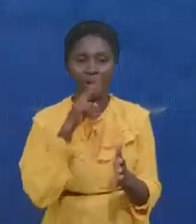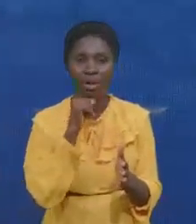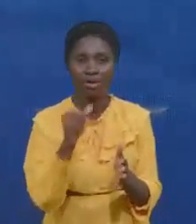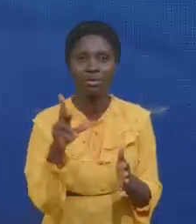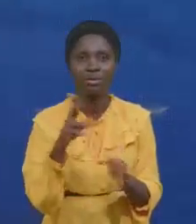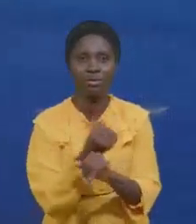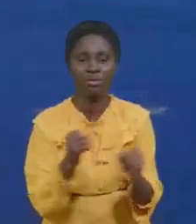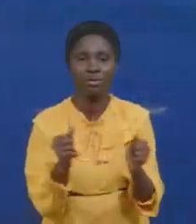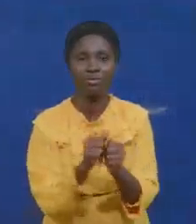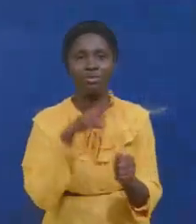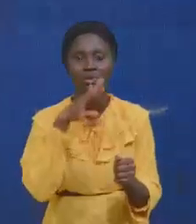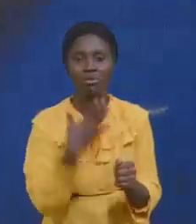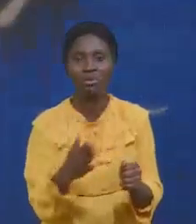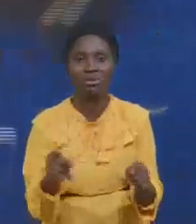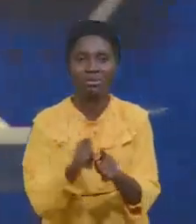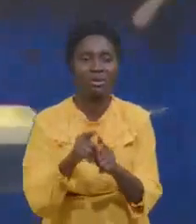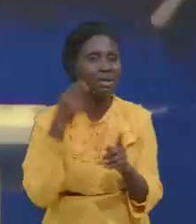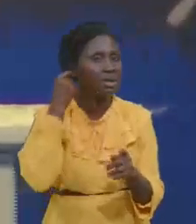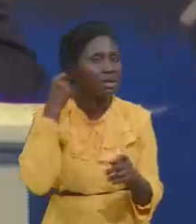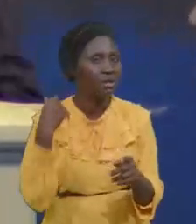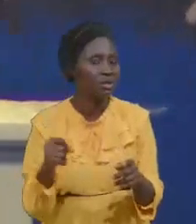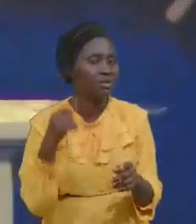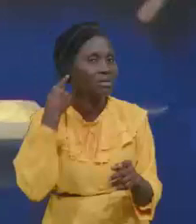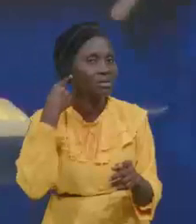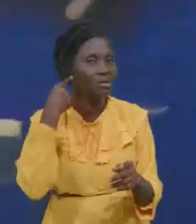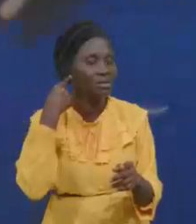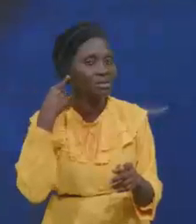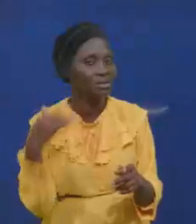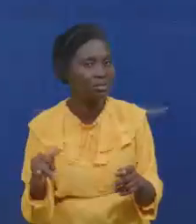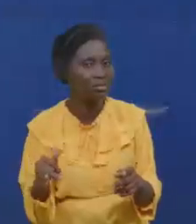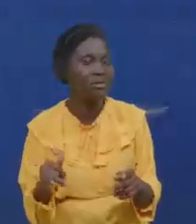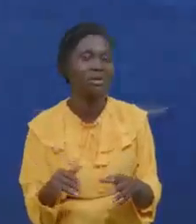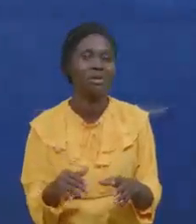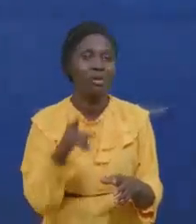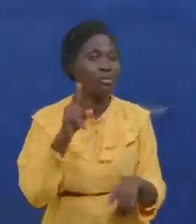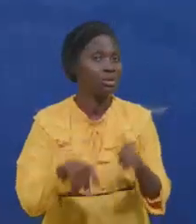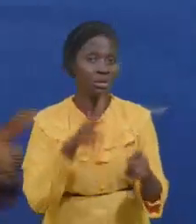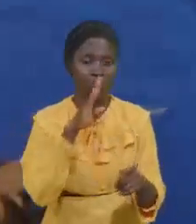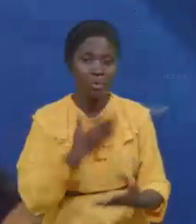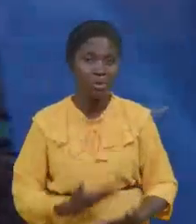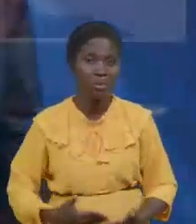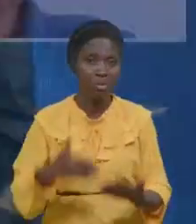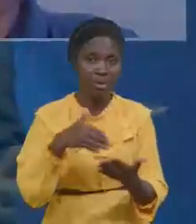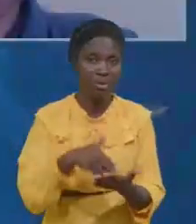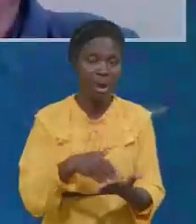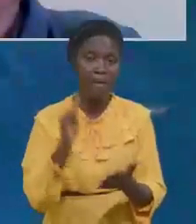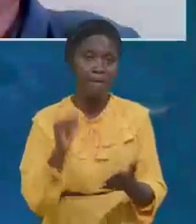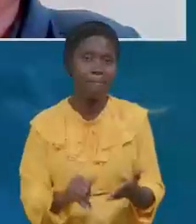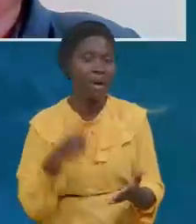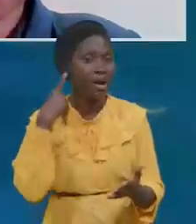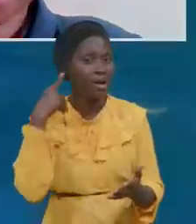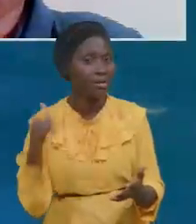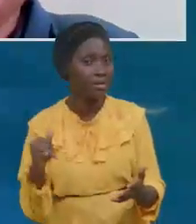as silver and gold. You cannot be born again by silver